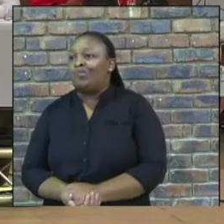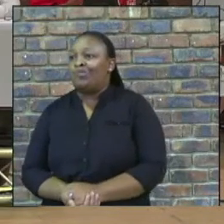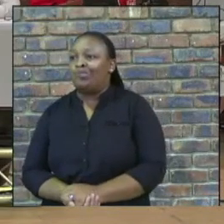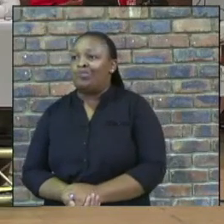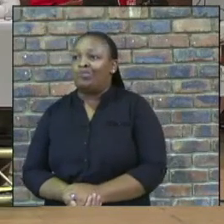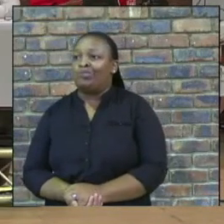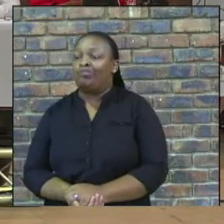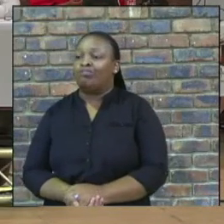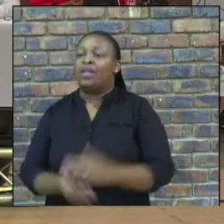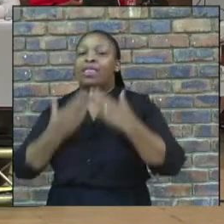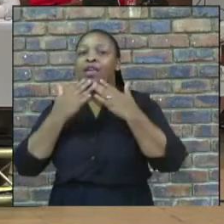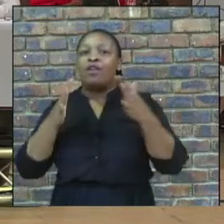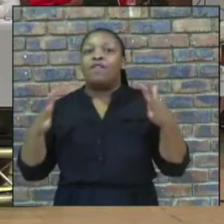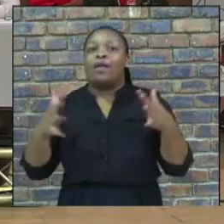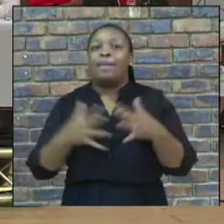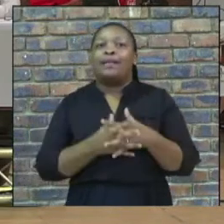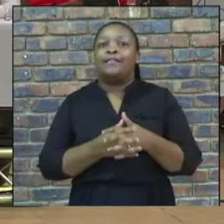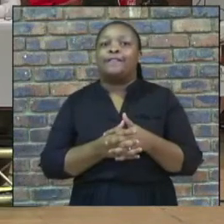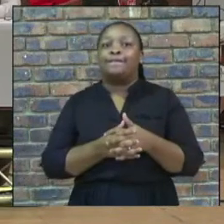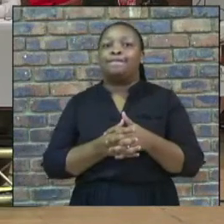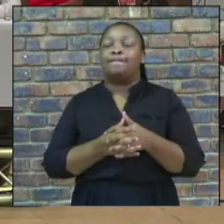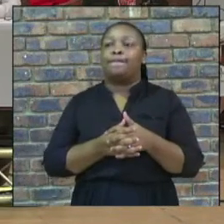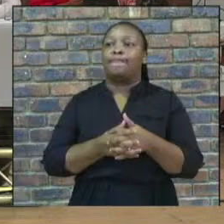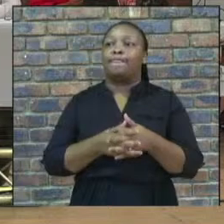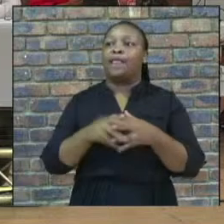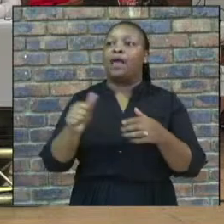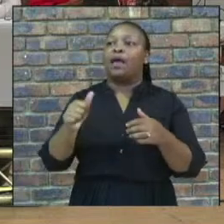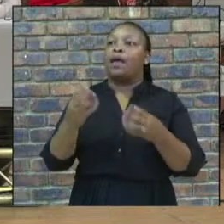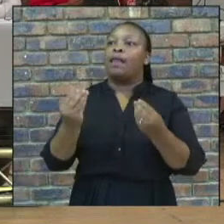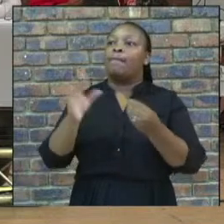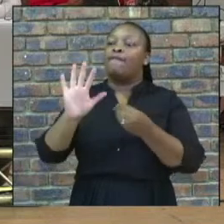Thank you very much. Let's take number 5.